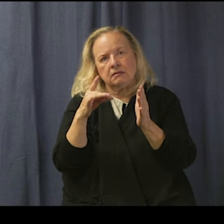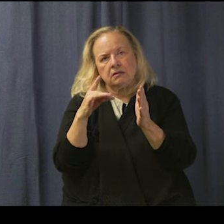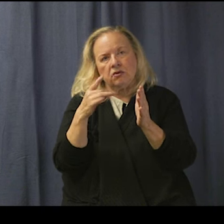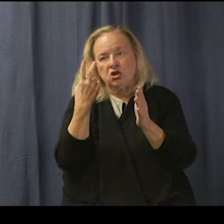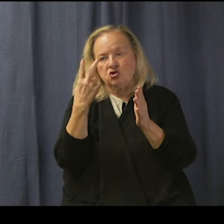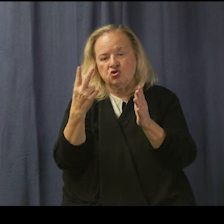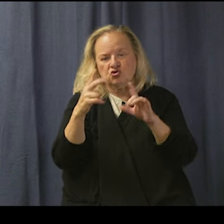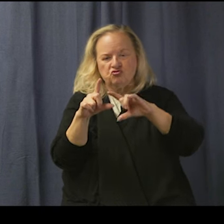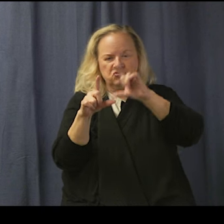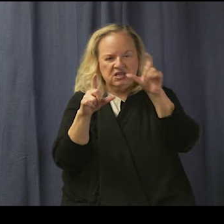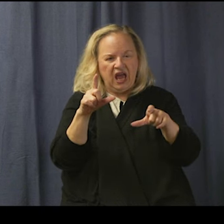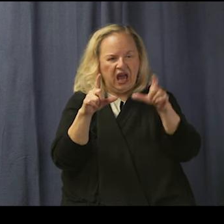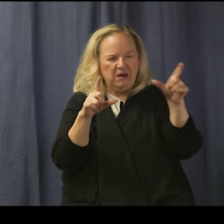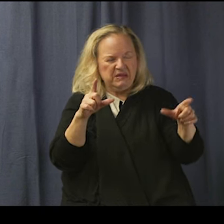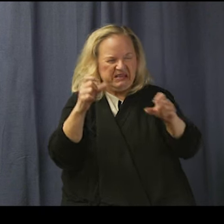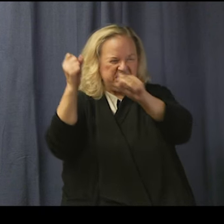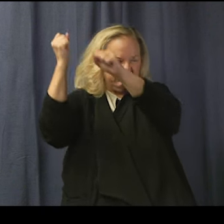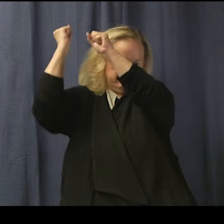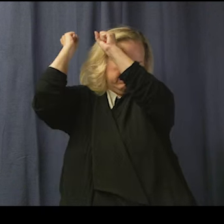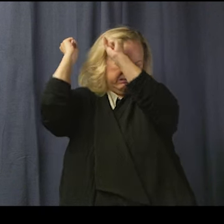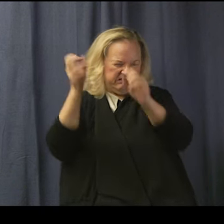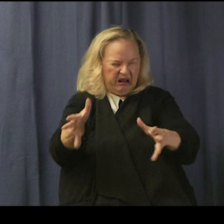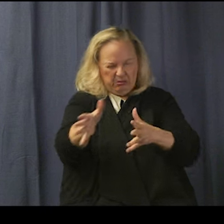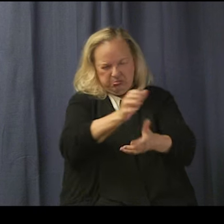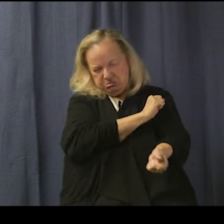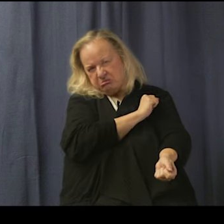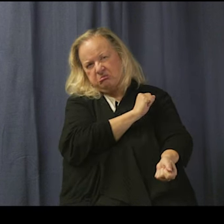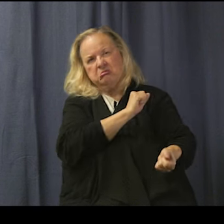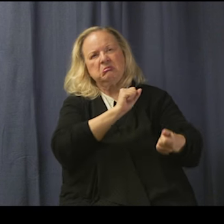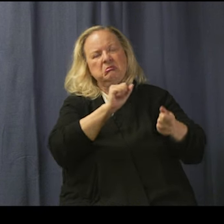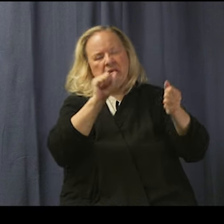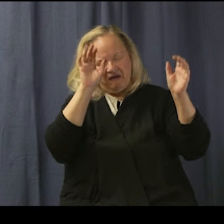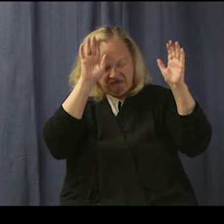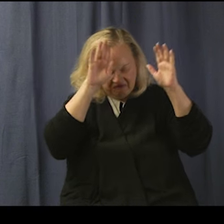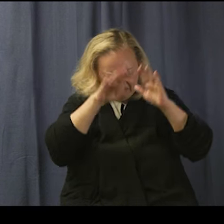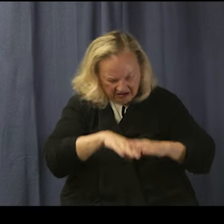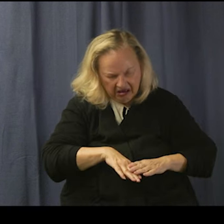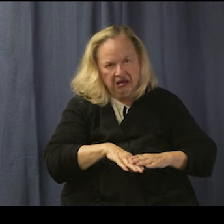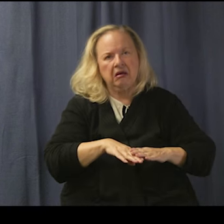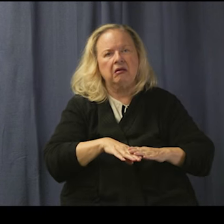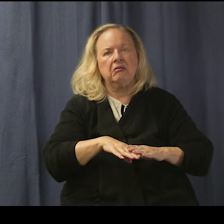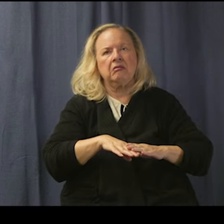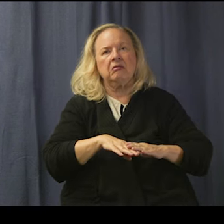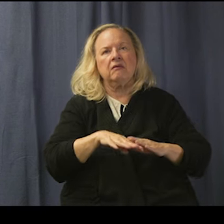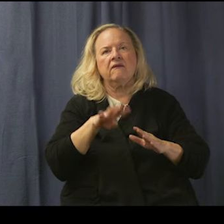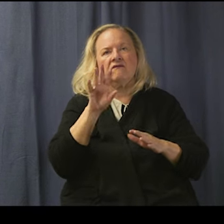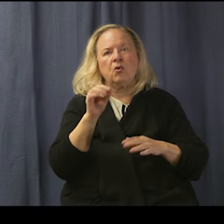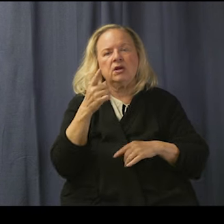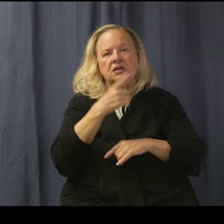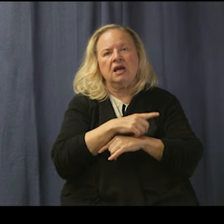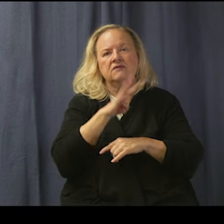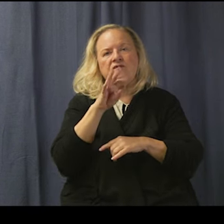took the two tablets and cast them out of my two hands and broke them before your eyes. I fell down before the Lord as at the first 40 days and 40 nights. I